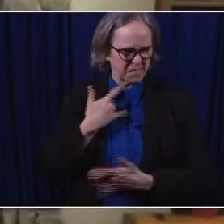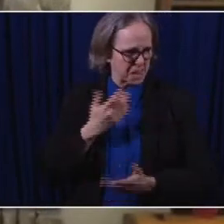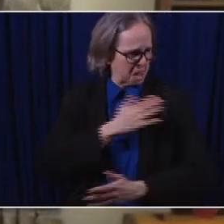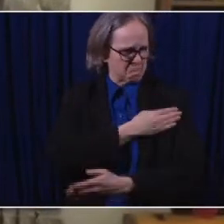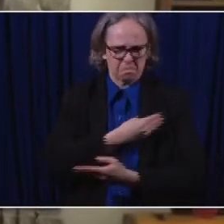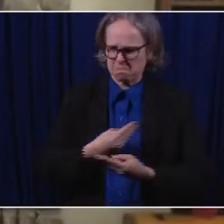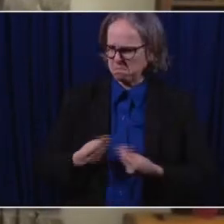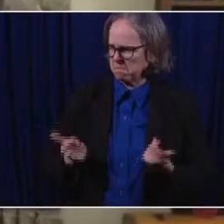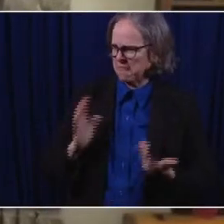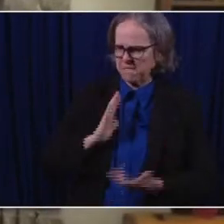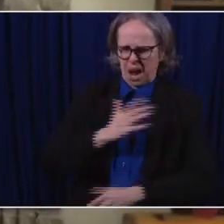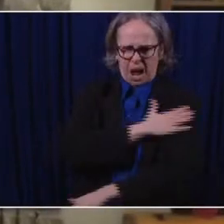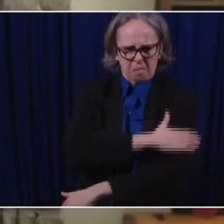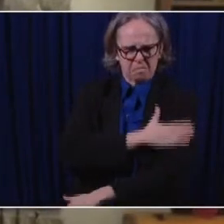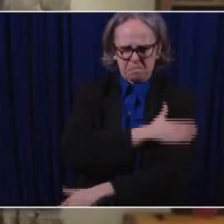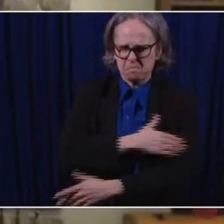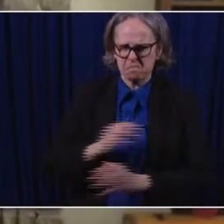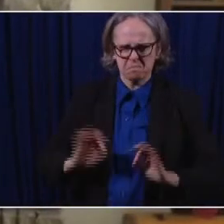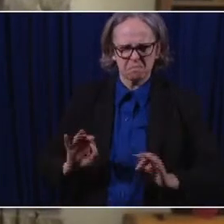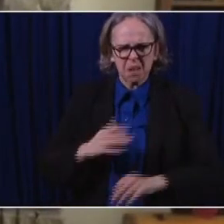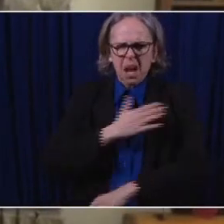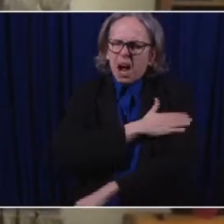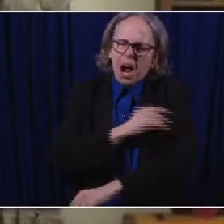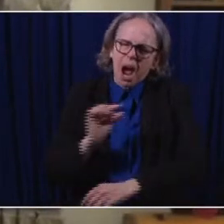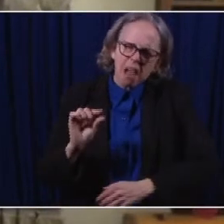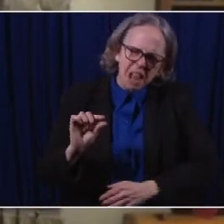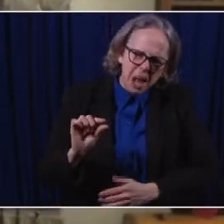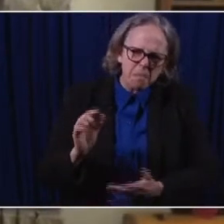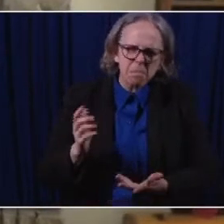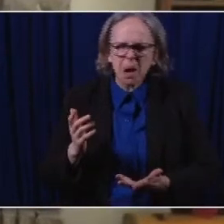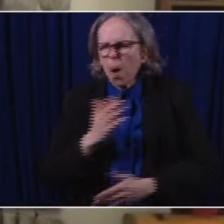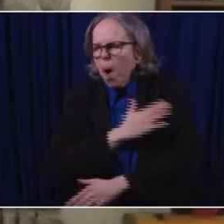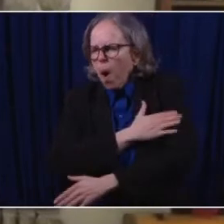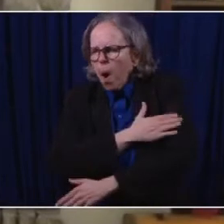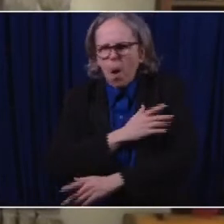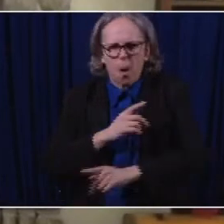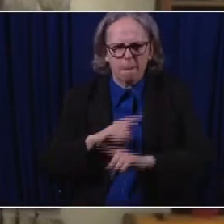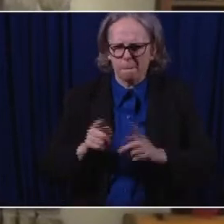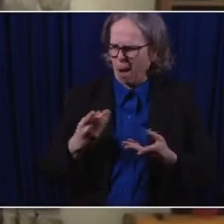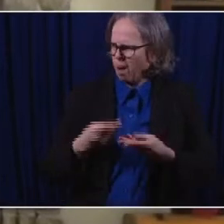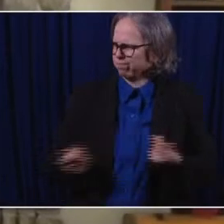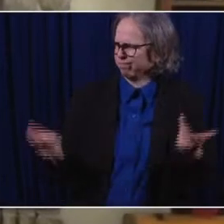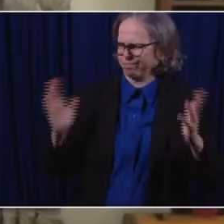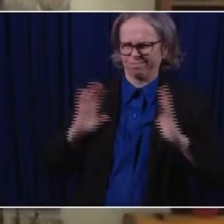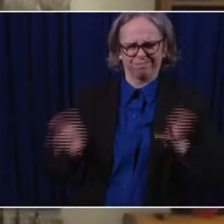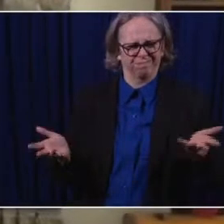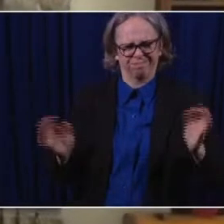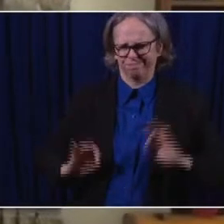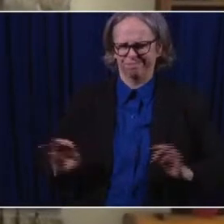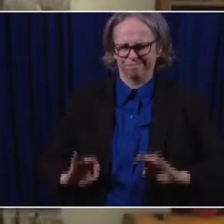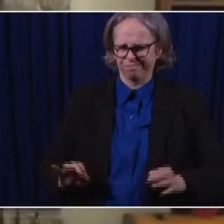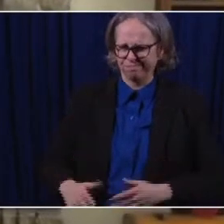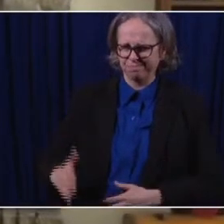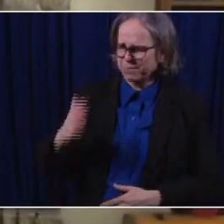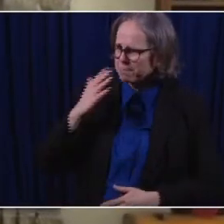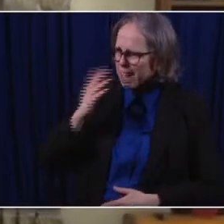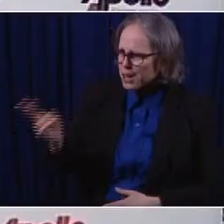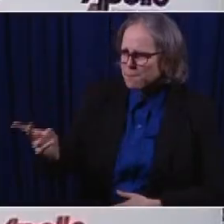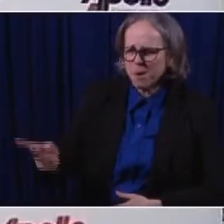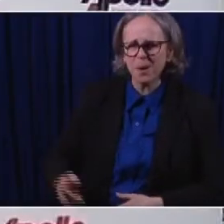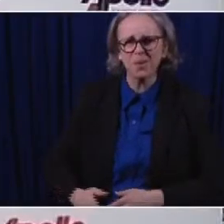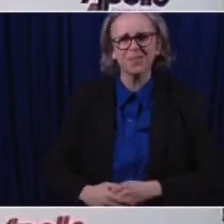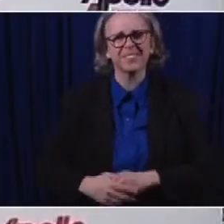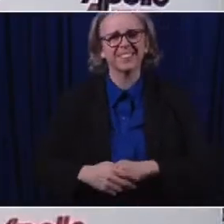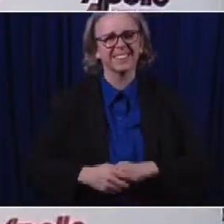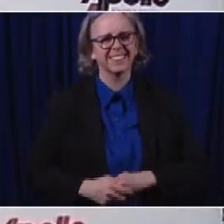nothing except maybe a little sore arm first day or so. That was about it. So, well, thanks to both of you. We appreciate it. Thank